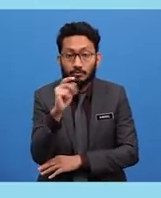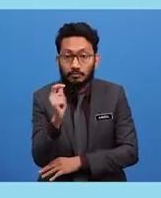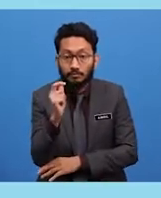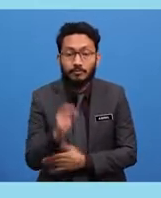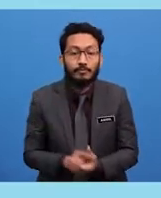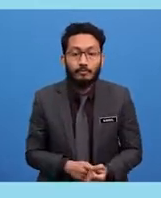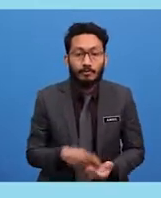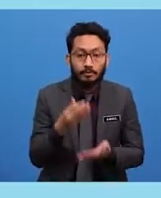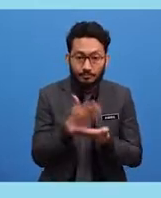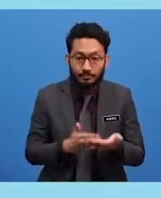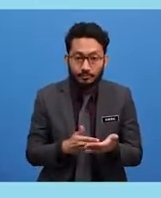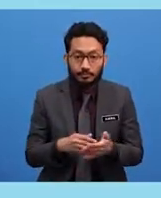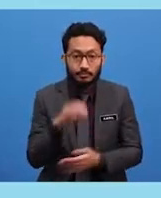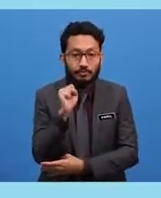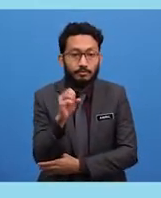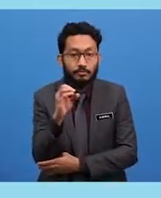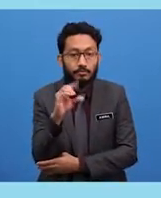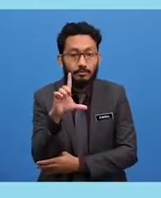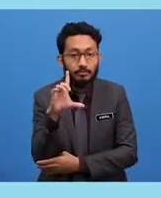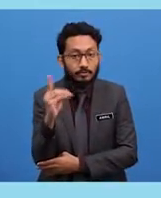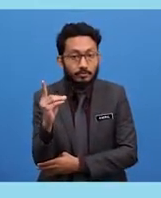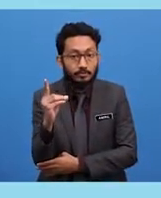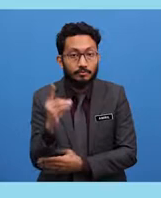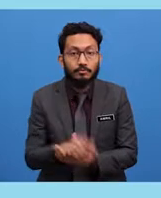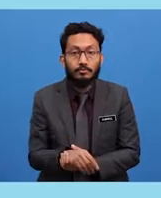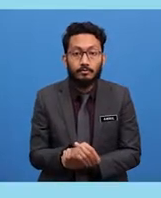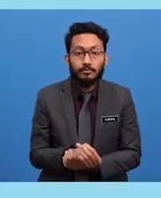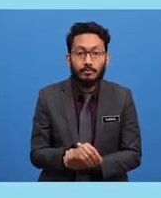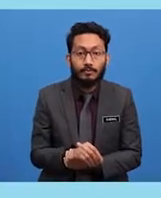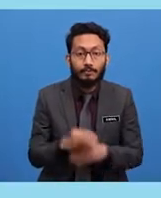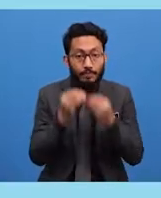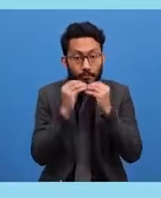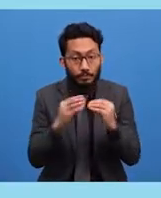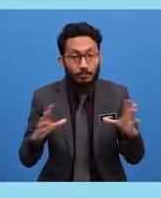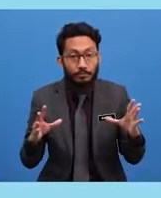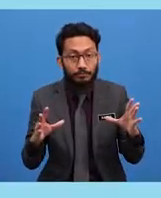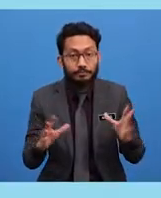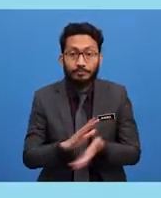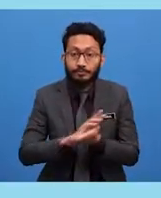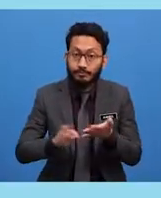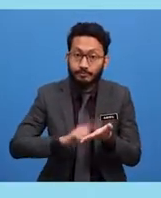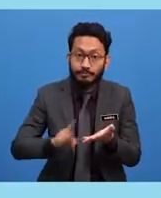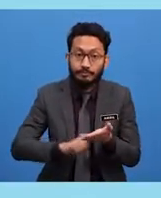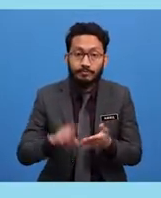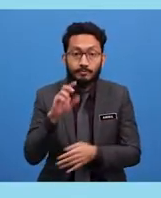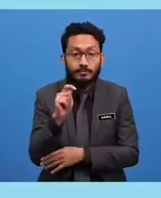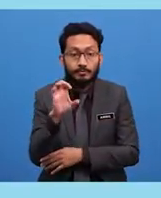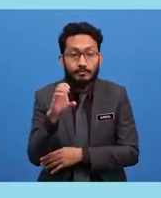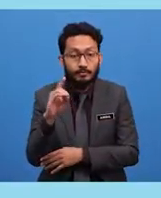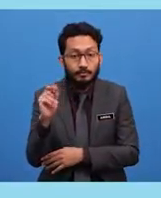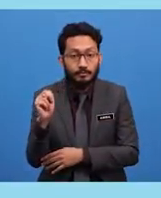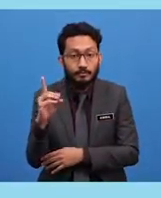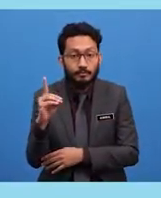sold, eat and ate, blow and blew, read and read, grow and